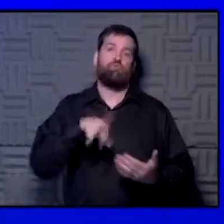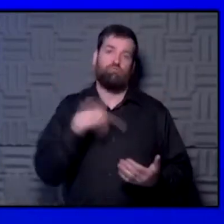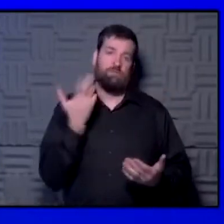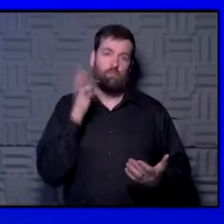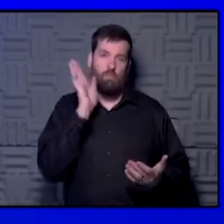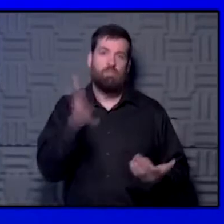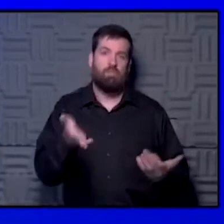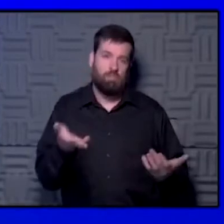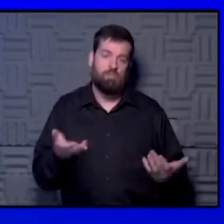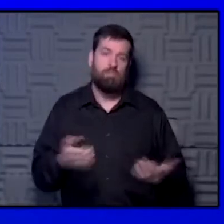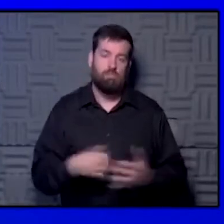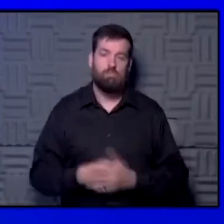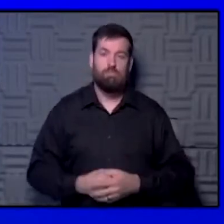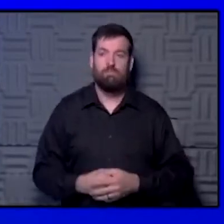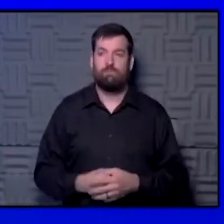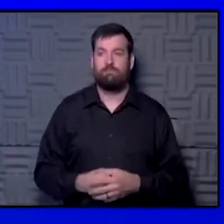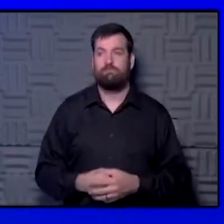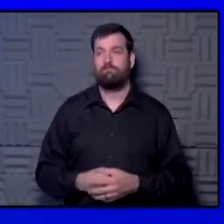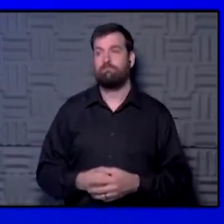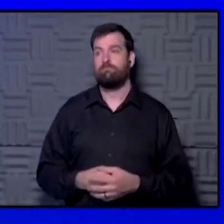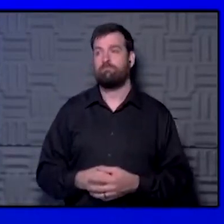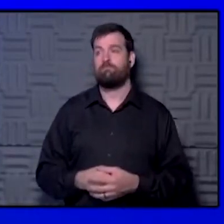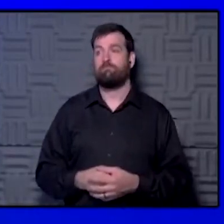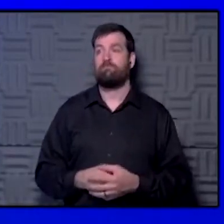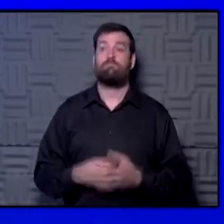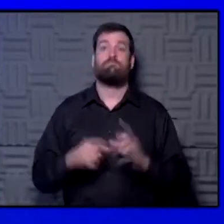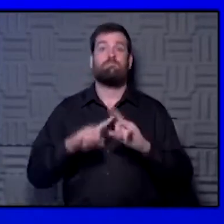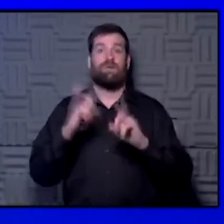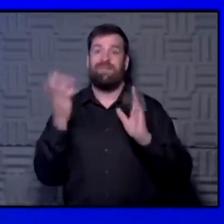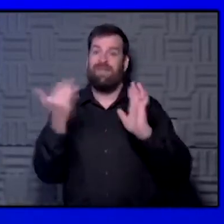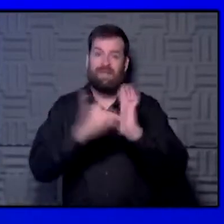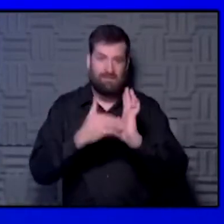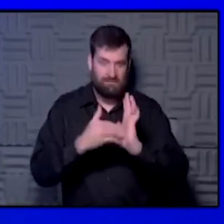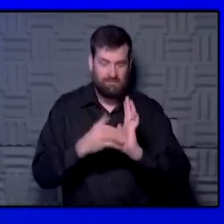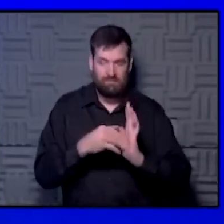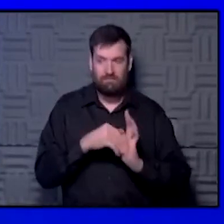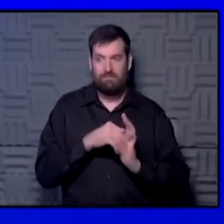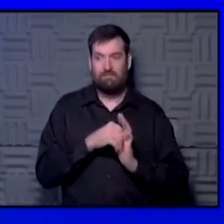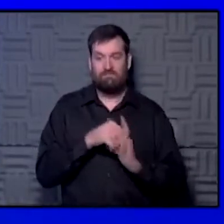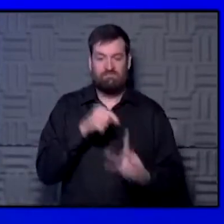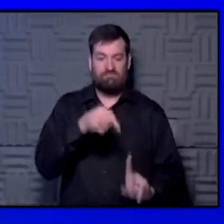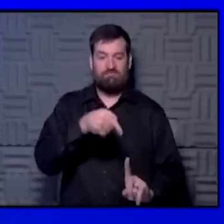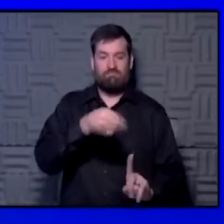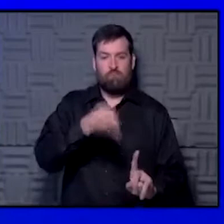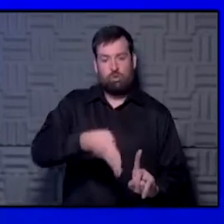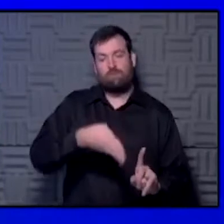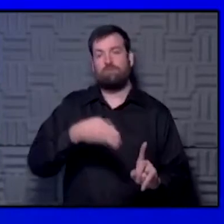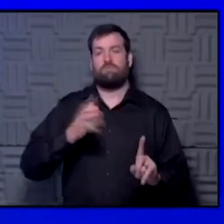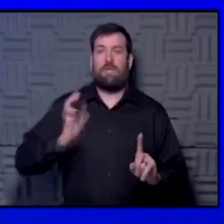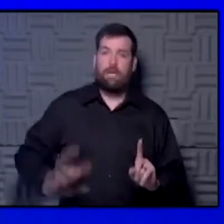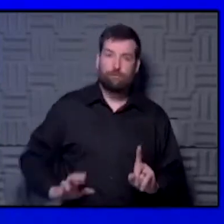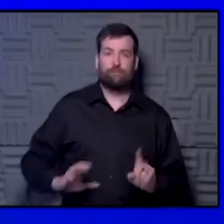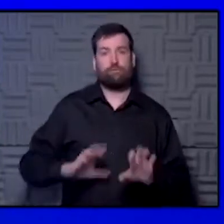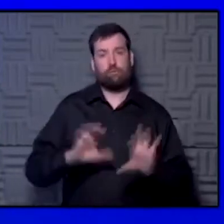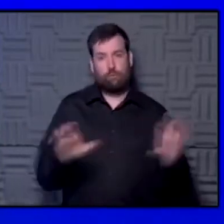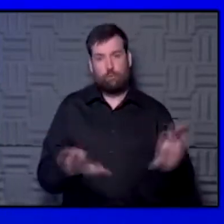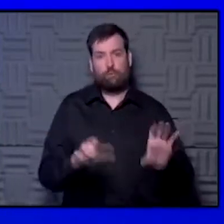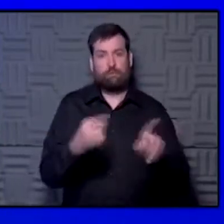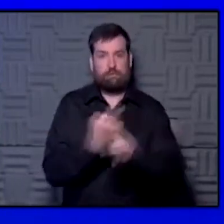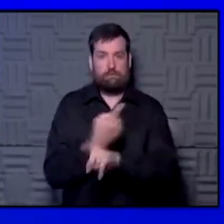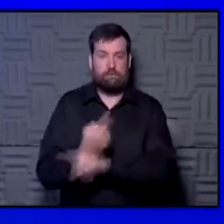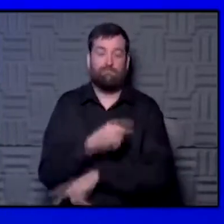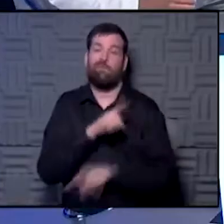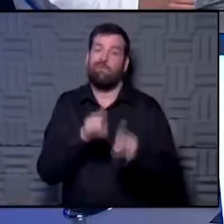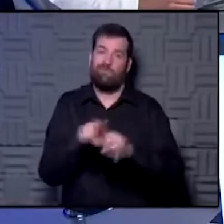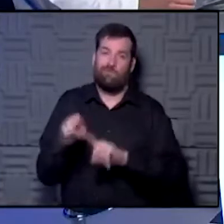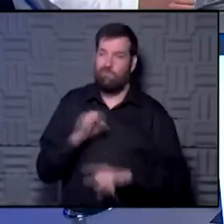risk of spread of the disease. But again, it comes down to the individual clients and customers doing those things as well as the